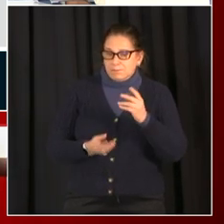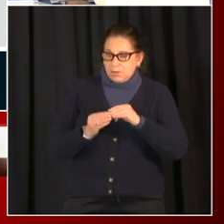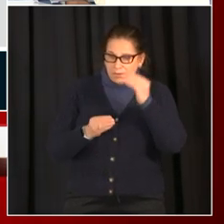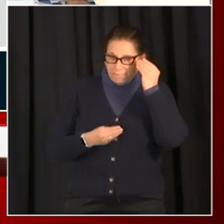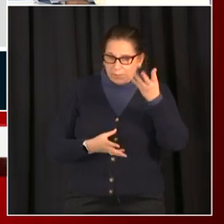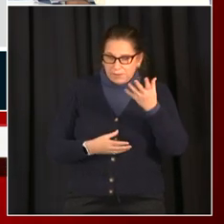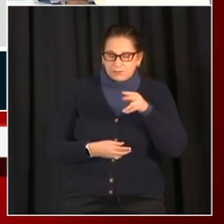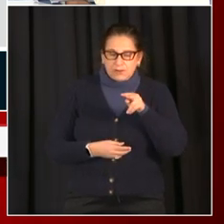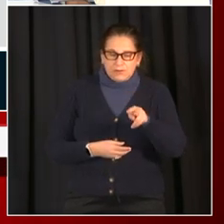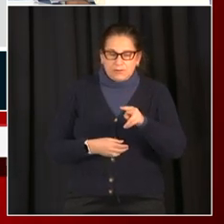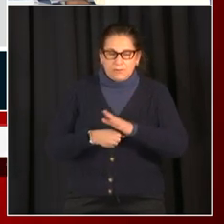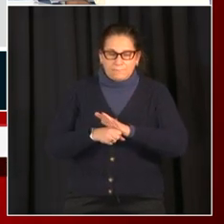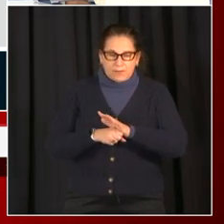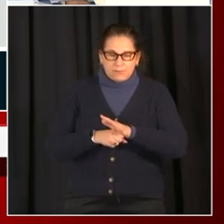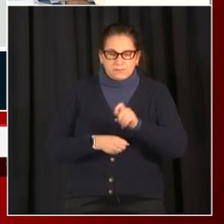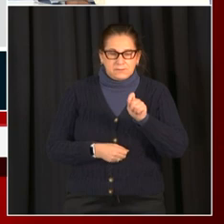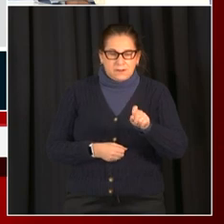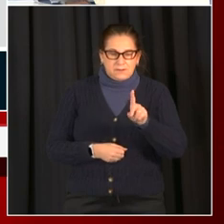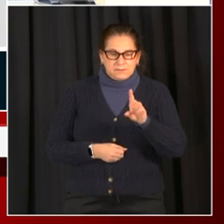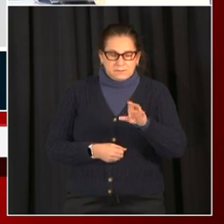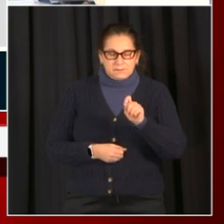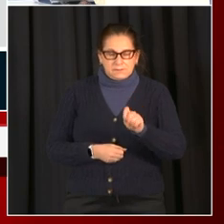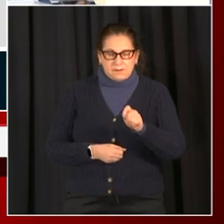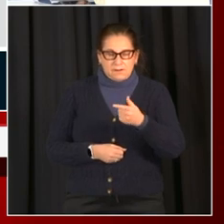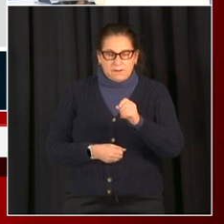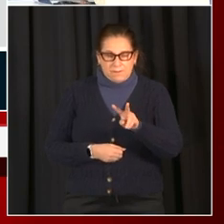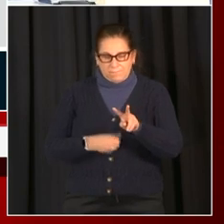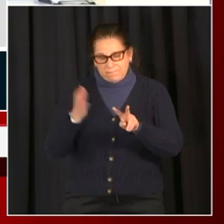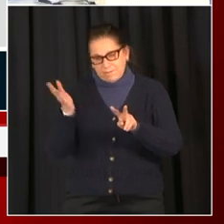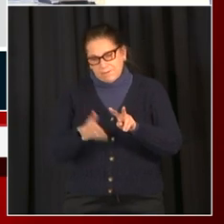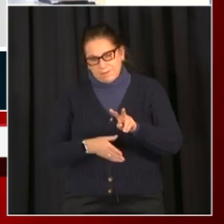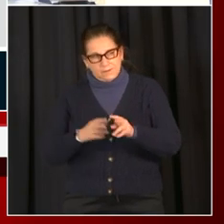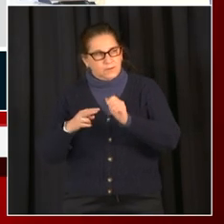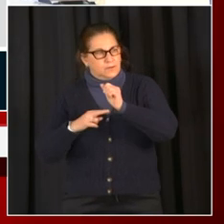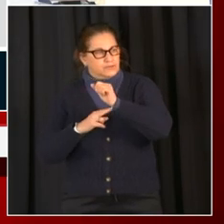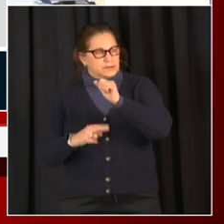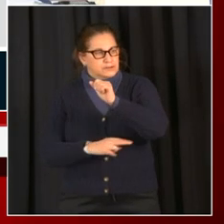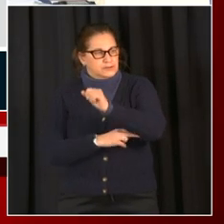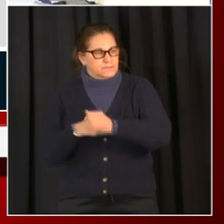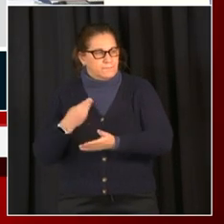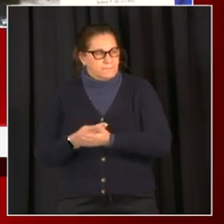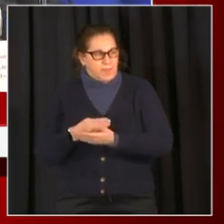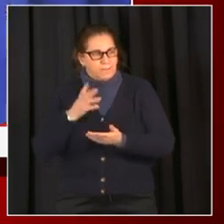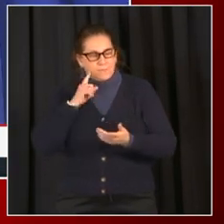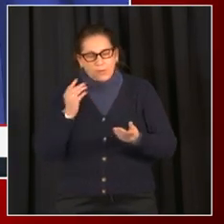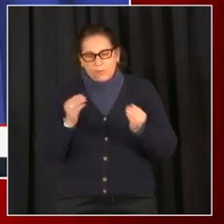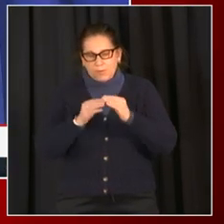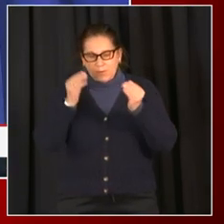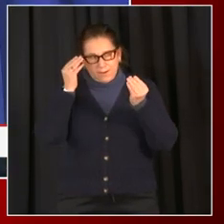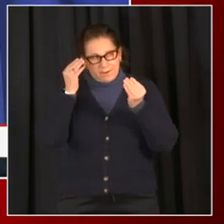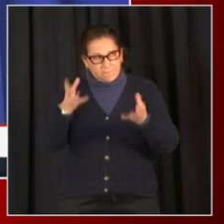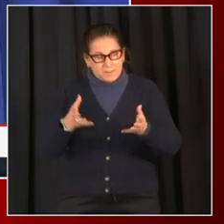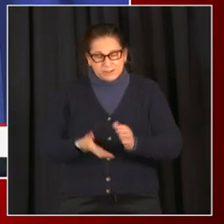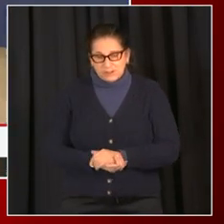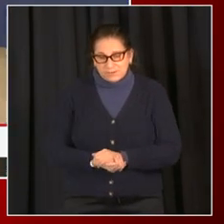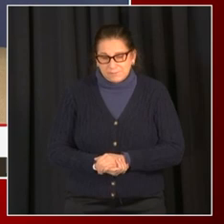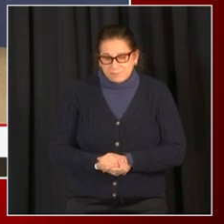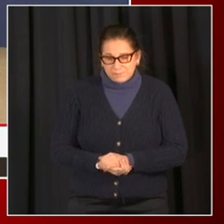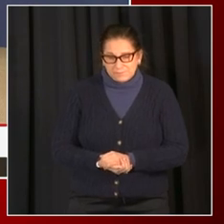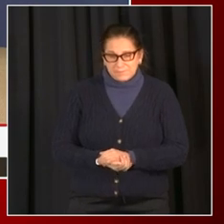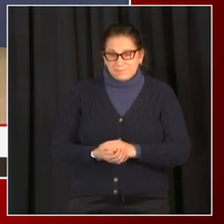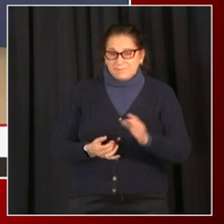coronavirus.dc.gov/bridge fund for all the latest information about this application. Thank you. Thank you. And